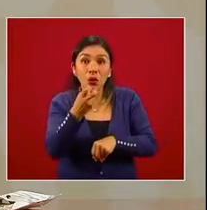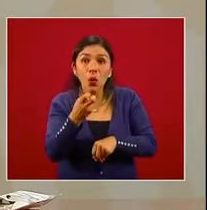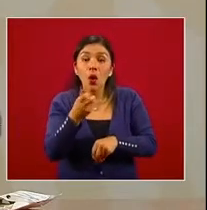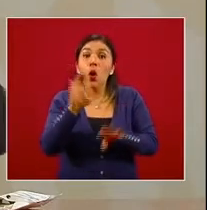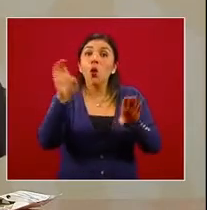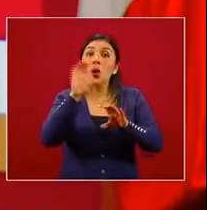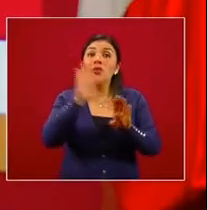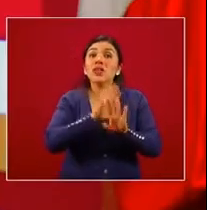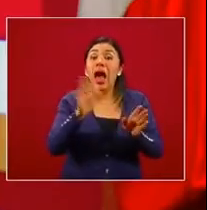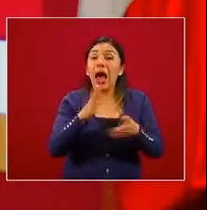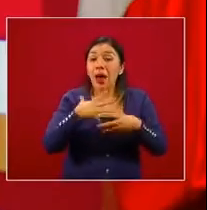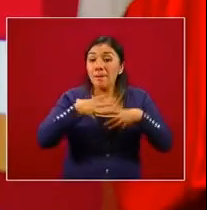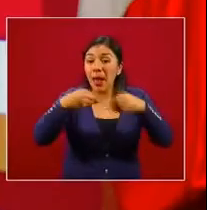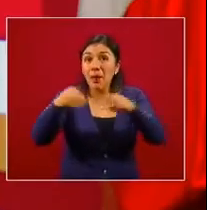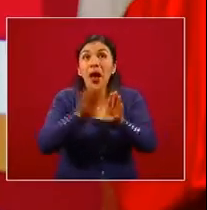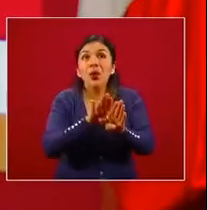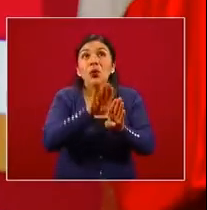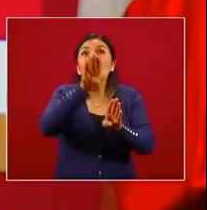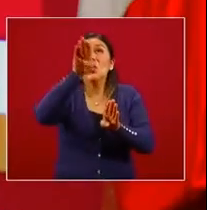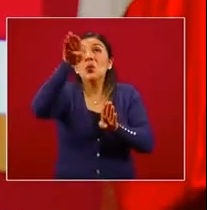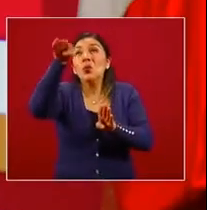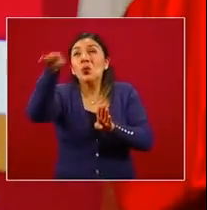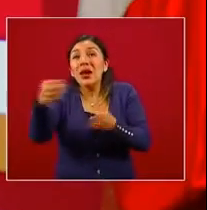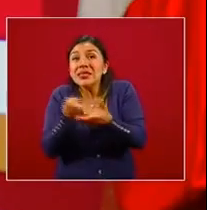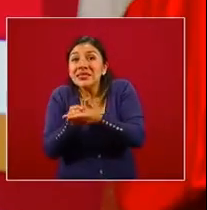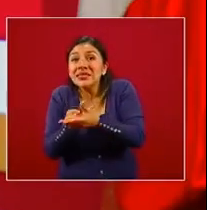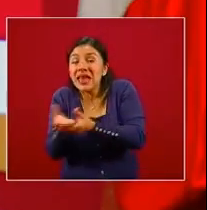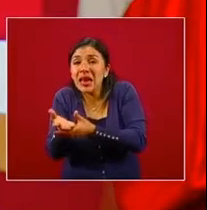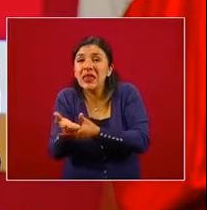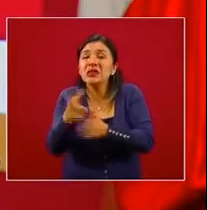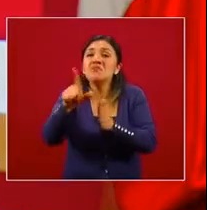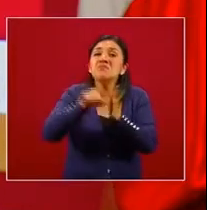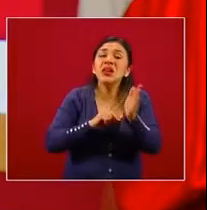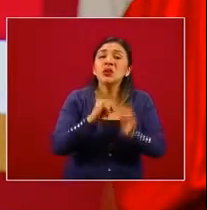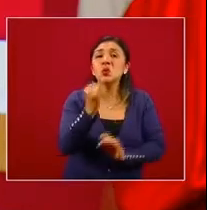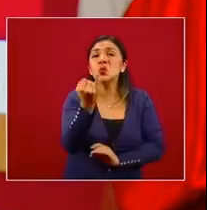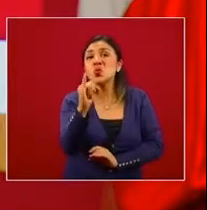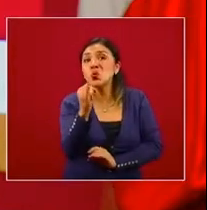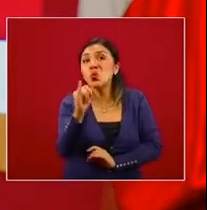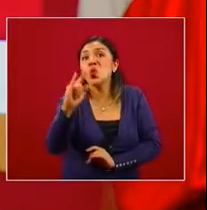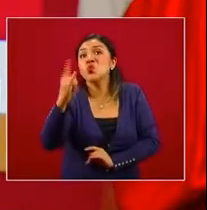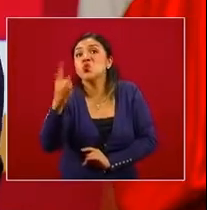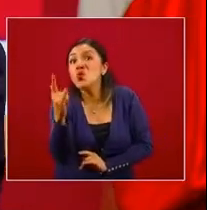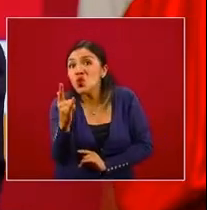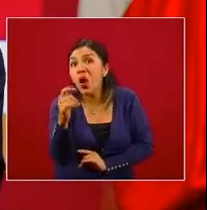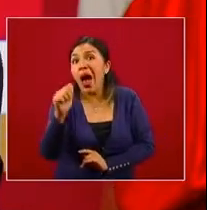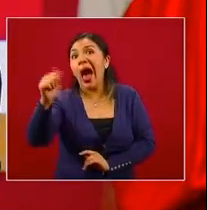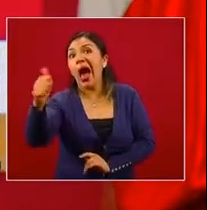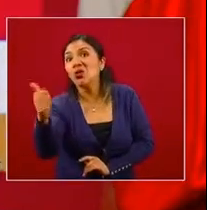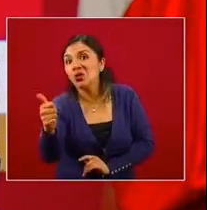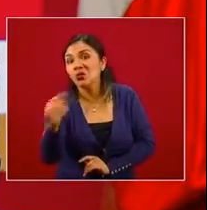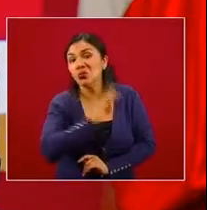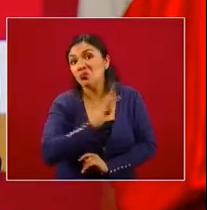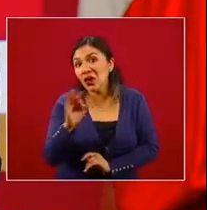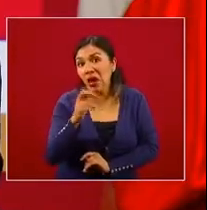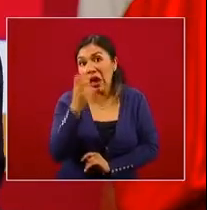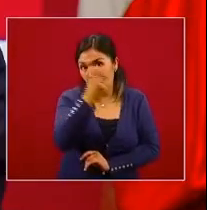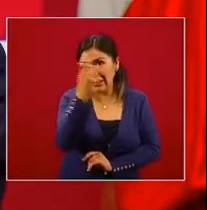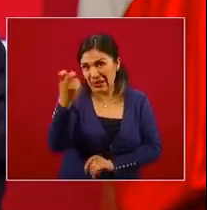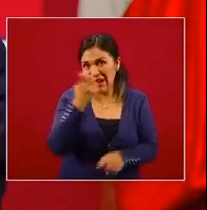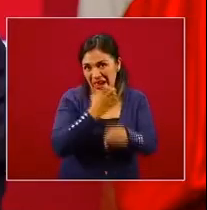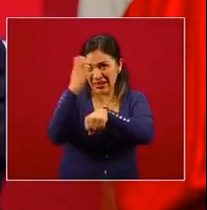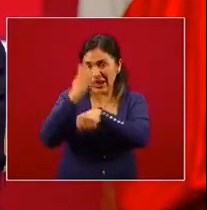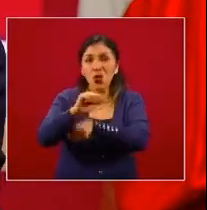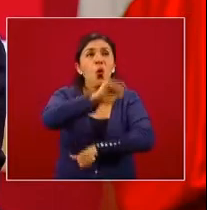later. And so when they're coming out of the pandemic, it's probably going to be in like June or July, maybe August. Not just those